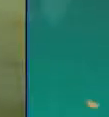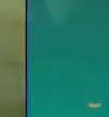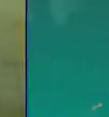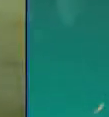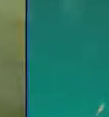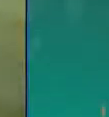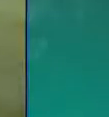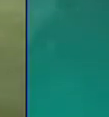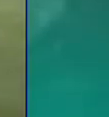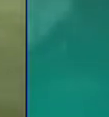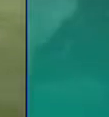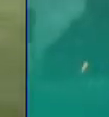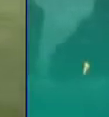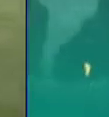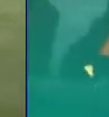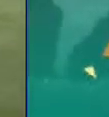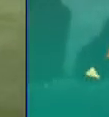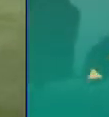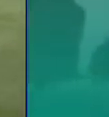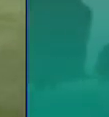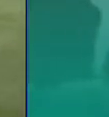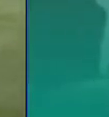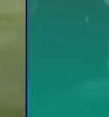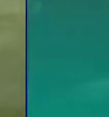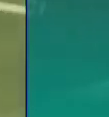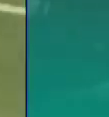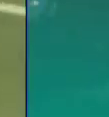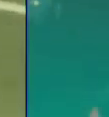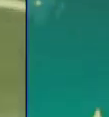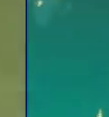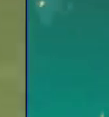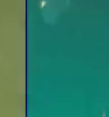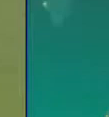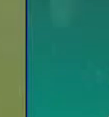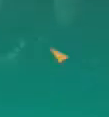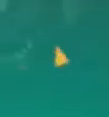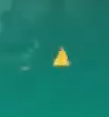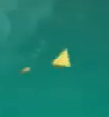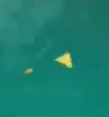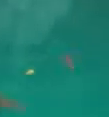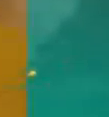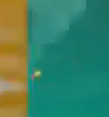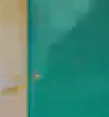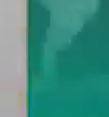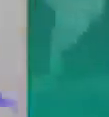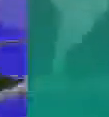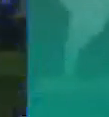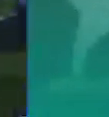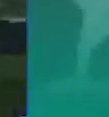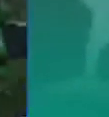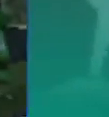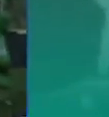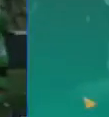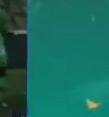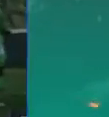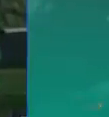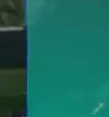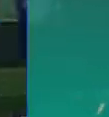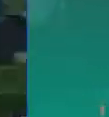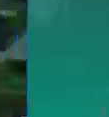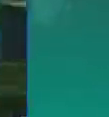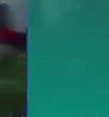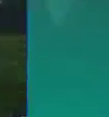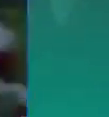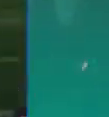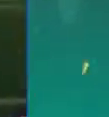In sports, Cranes upbeat about Sunday game after beating Mavubi 1-0.